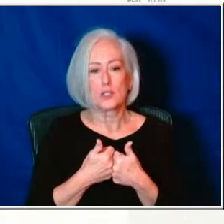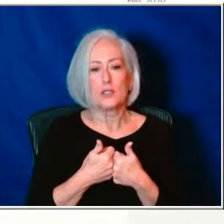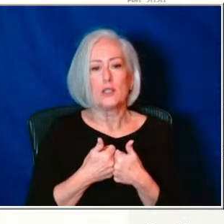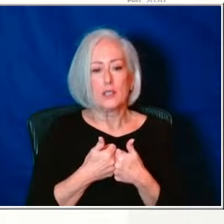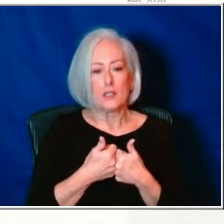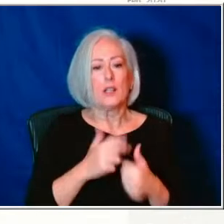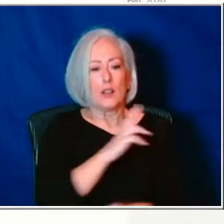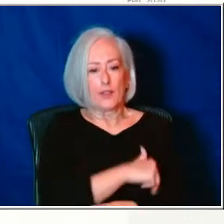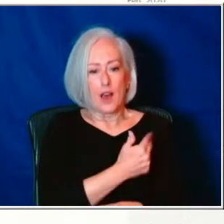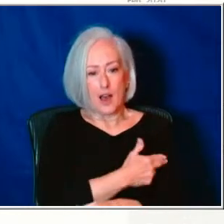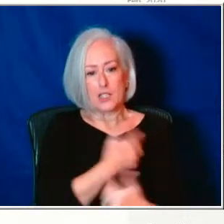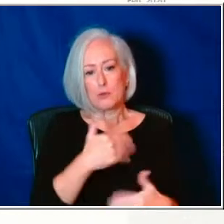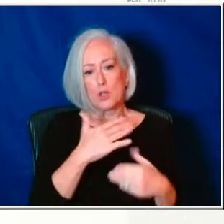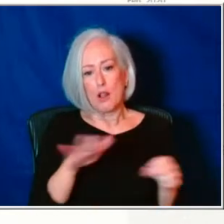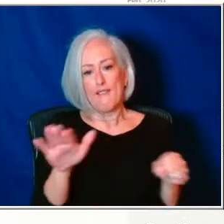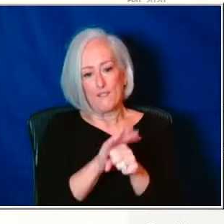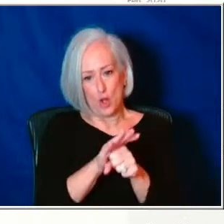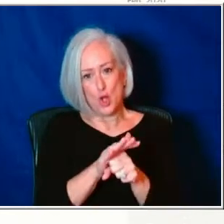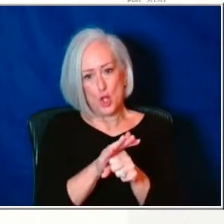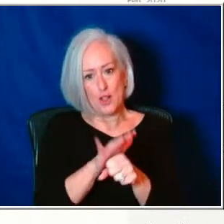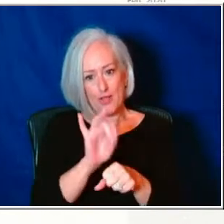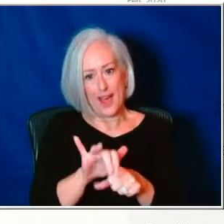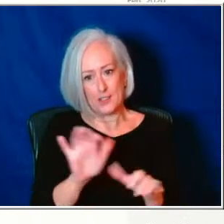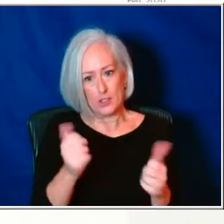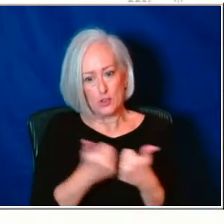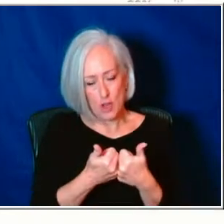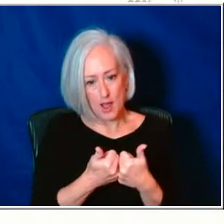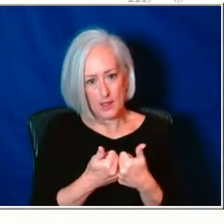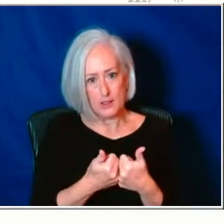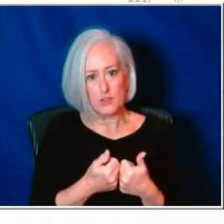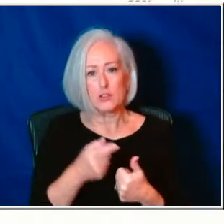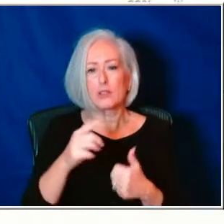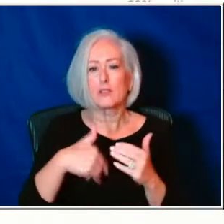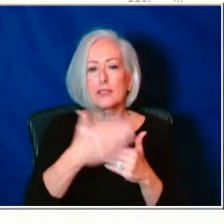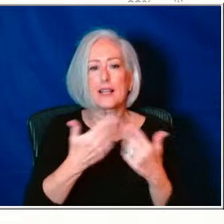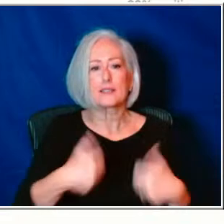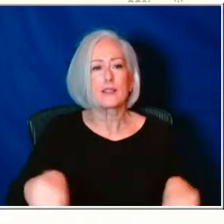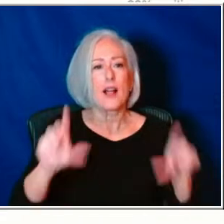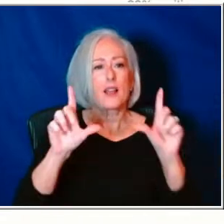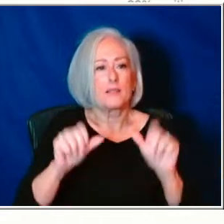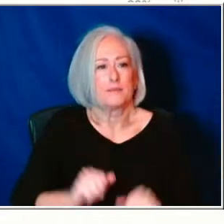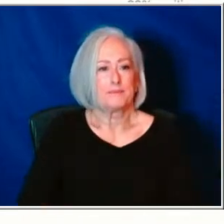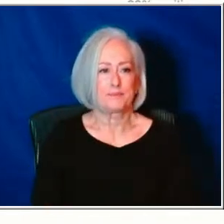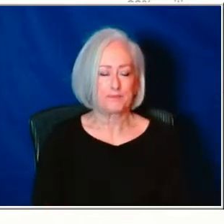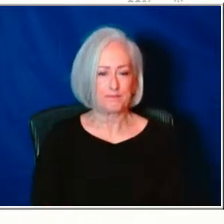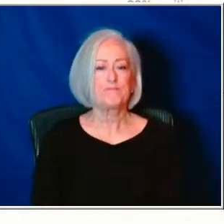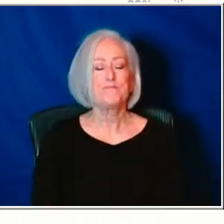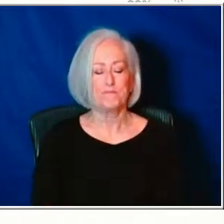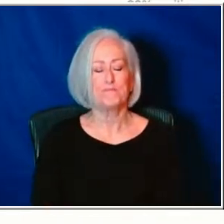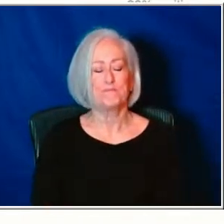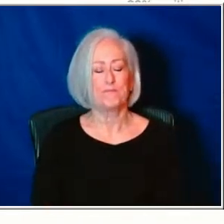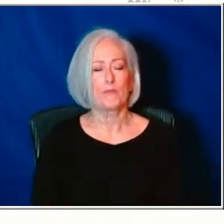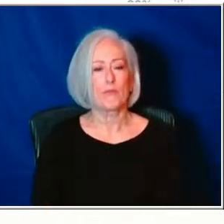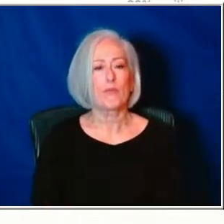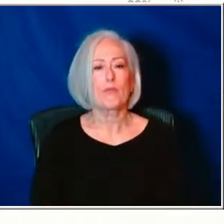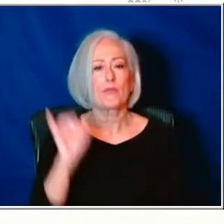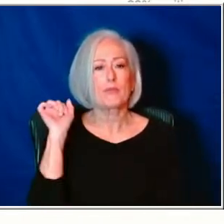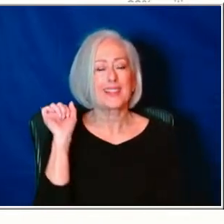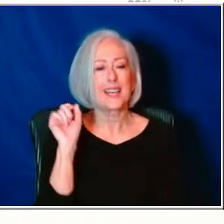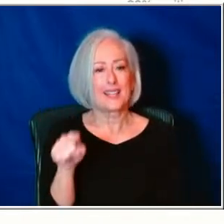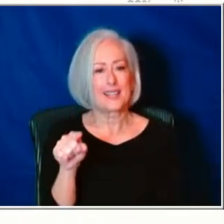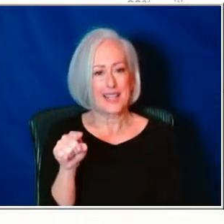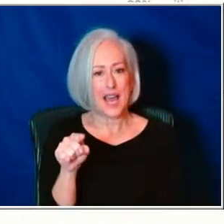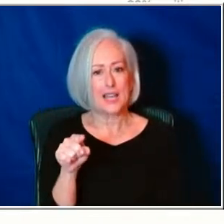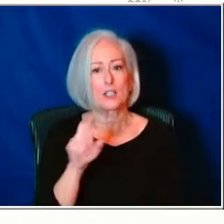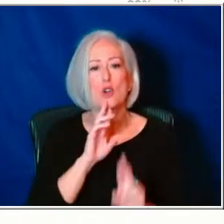already pretty darn full. Next slide. I think there's another slide after that. Yeah, this is just where we're talking about